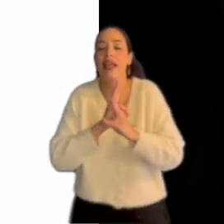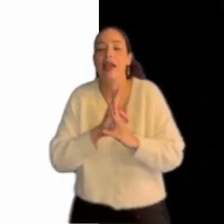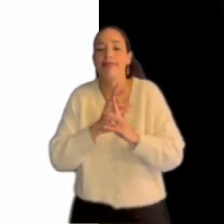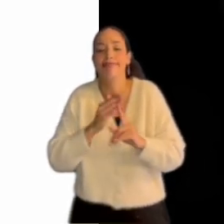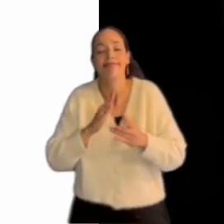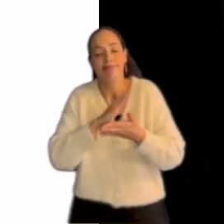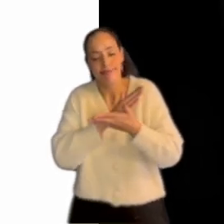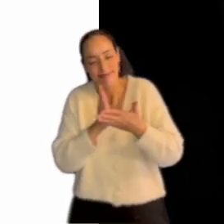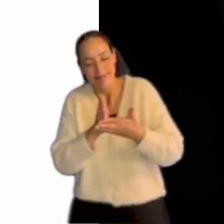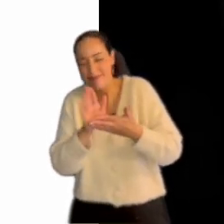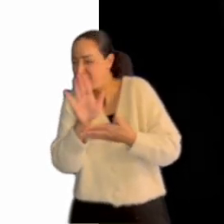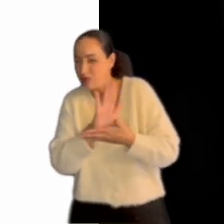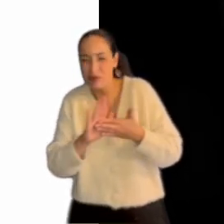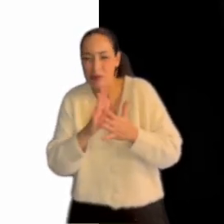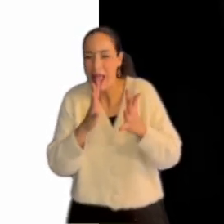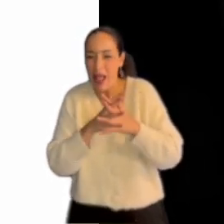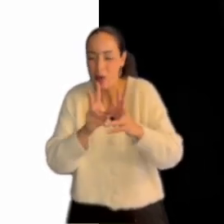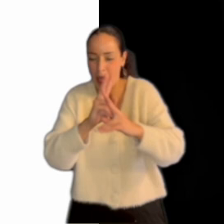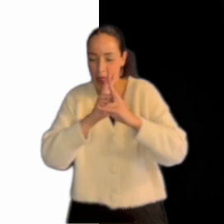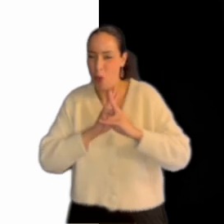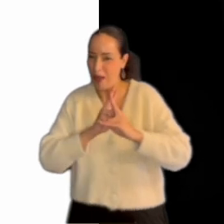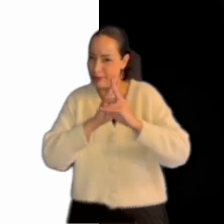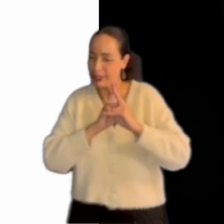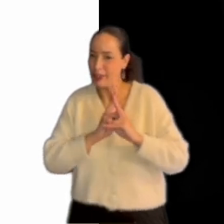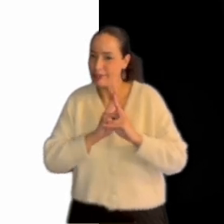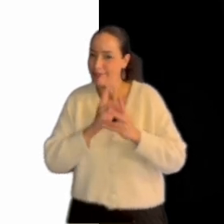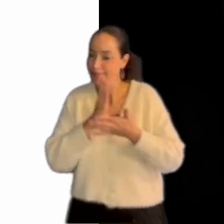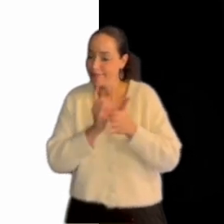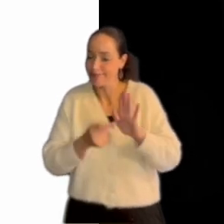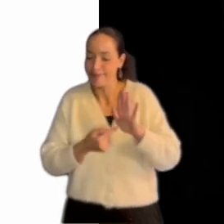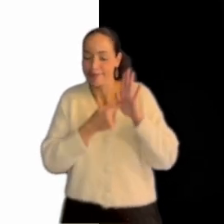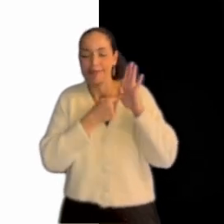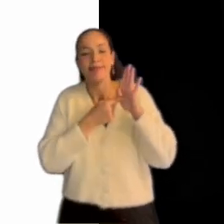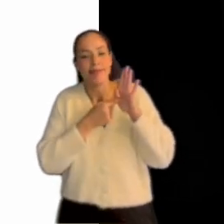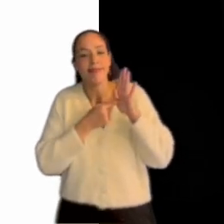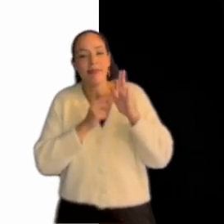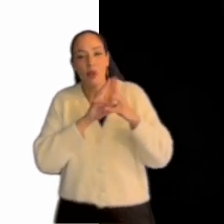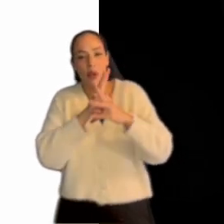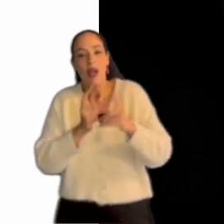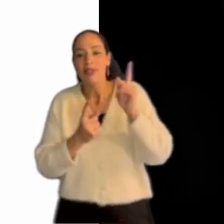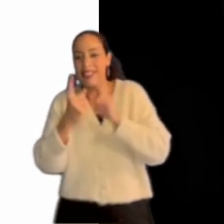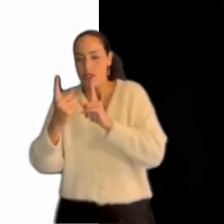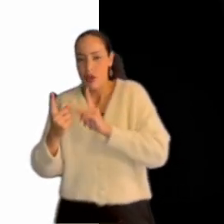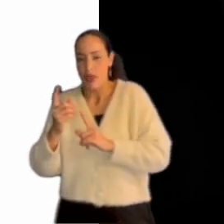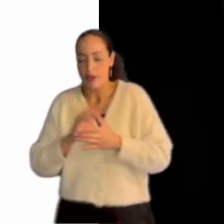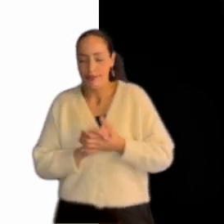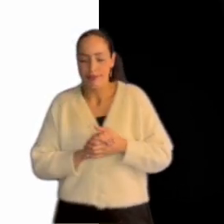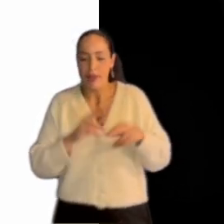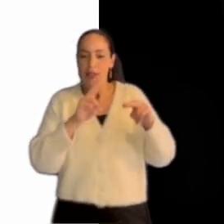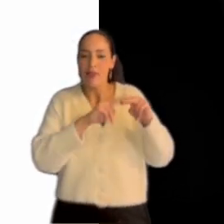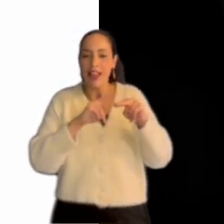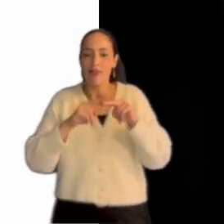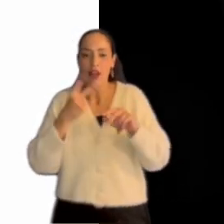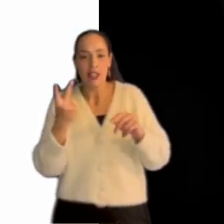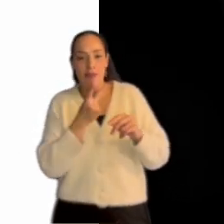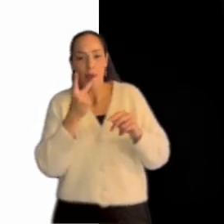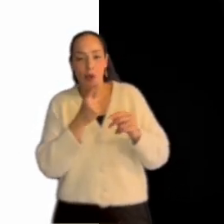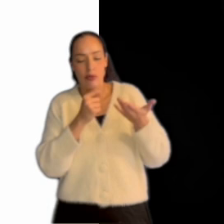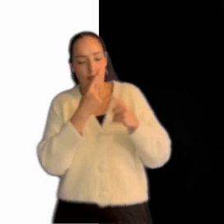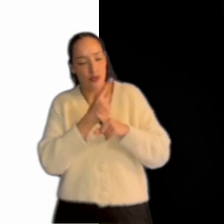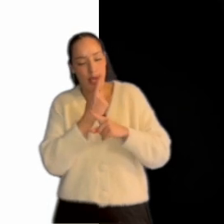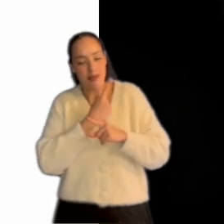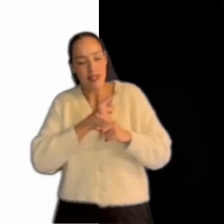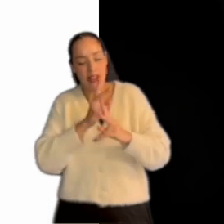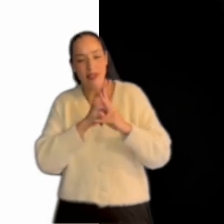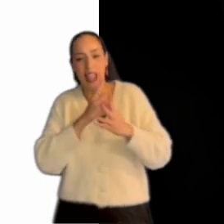each other. Fleck and Francis highlight how self-care is a collective act. We cannot take care of ourselves alone or without the support and